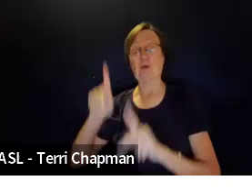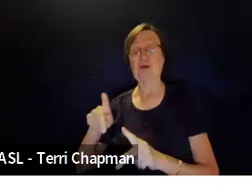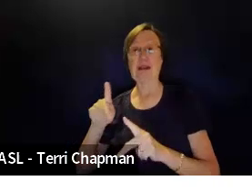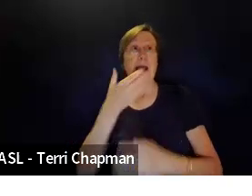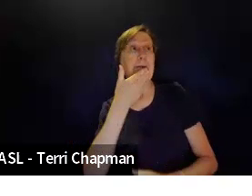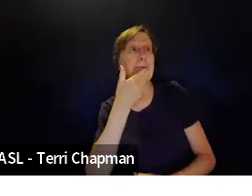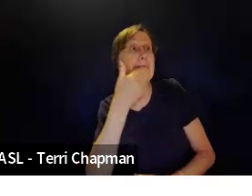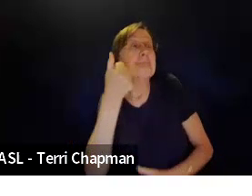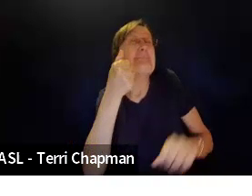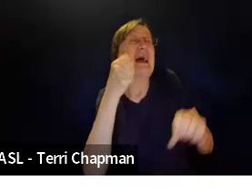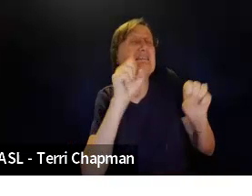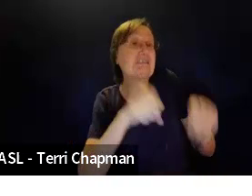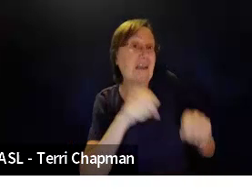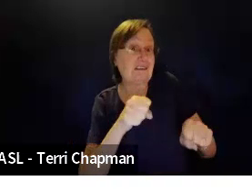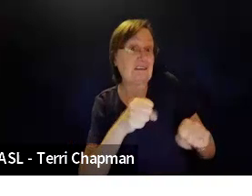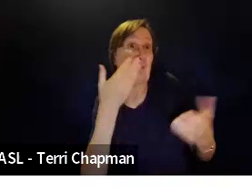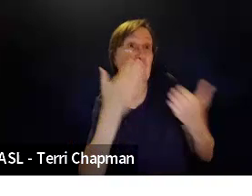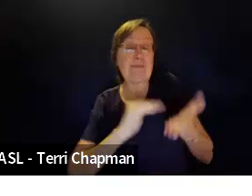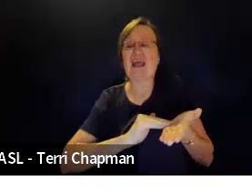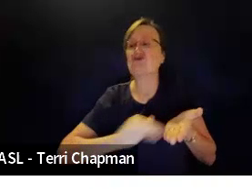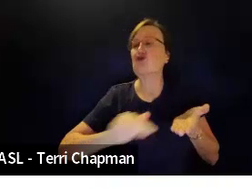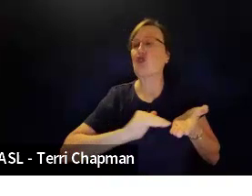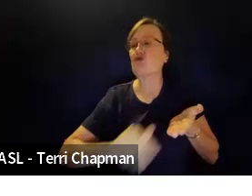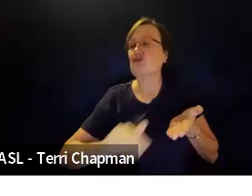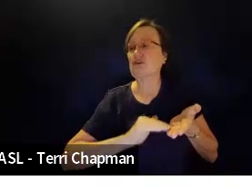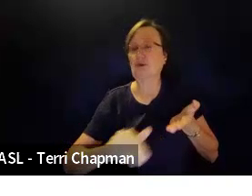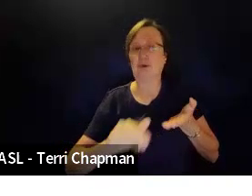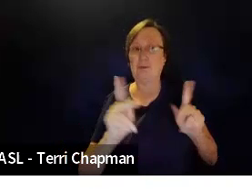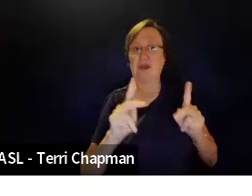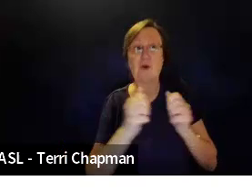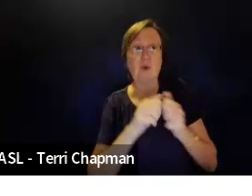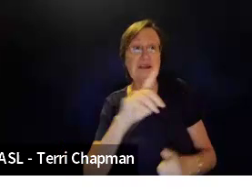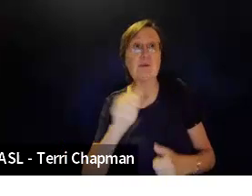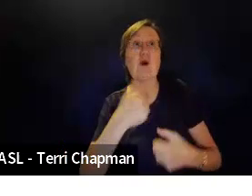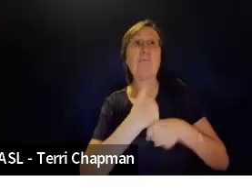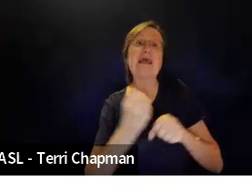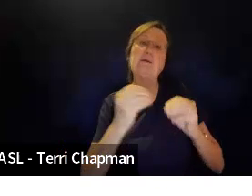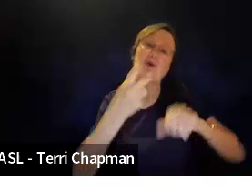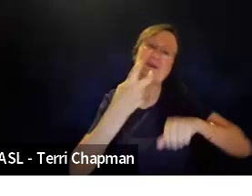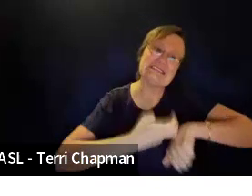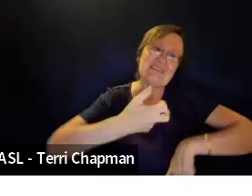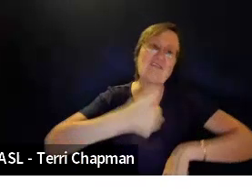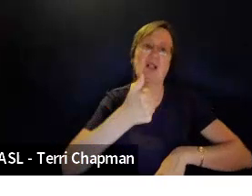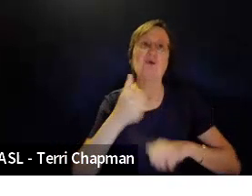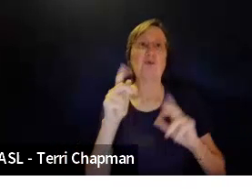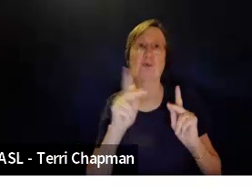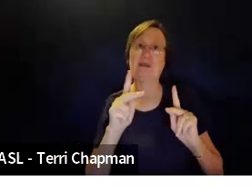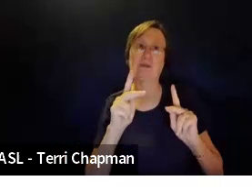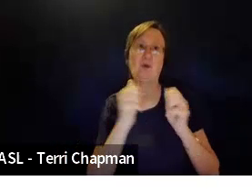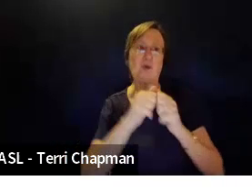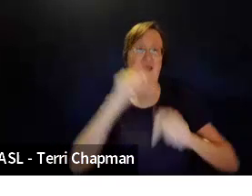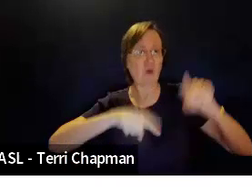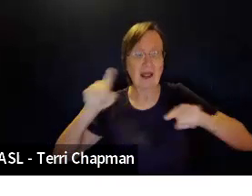may tend to exclude people with disabilities, or at least make it much more difficult for people with a range of disabilities